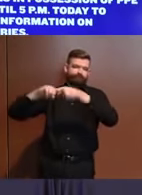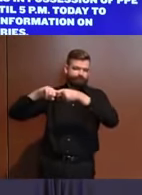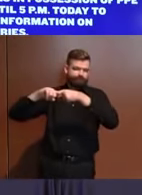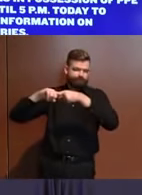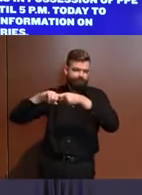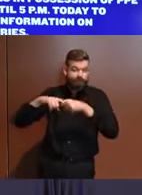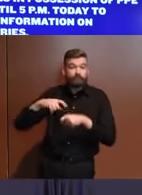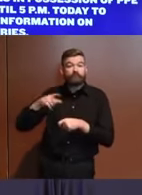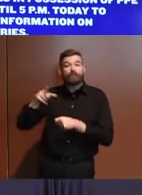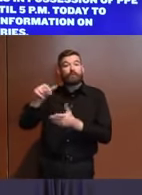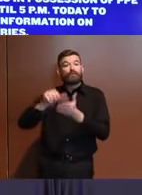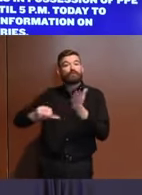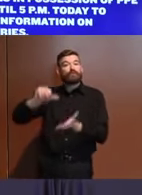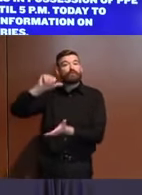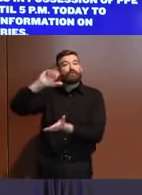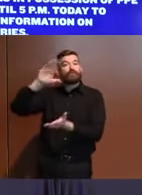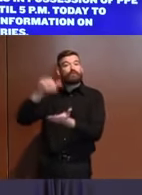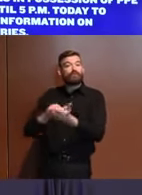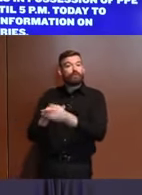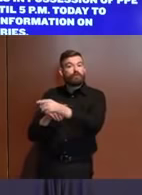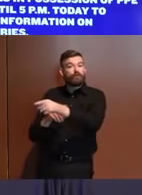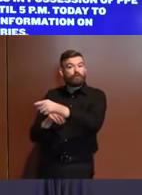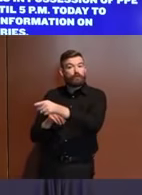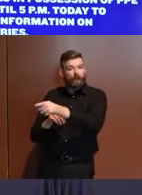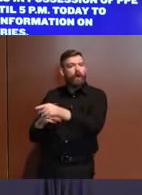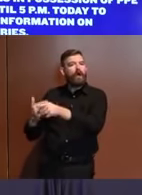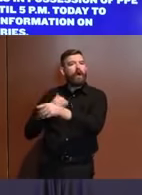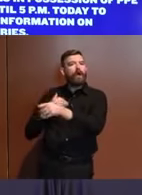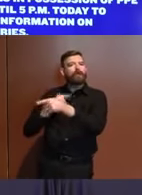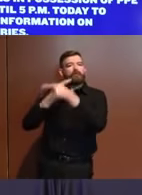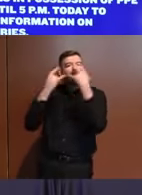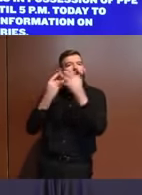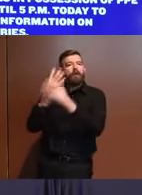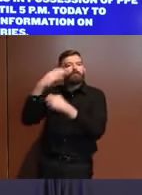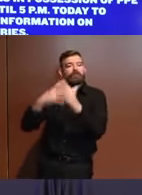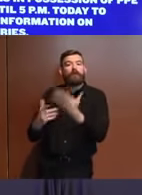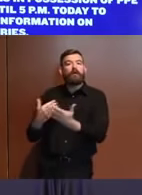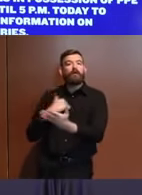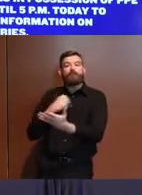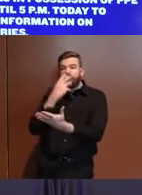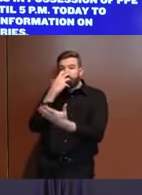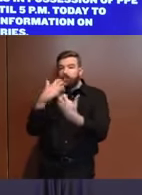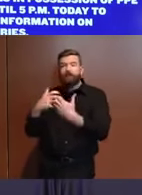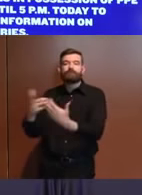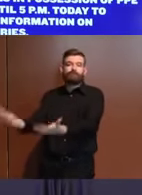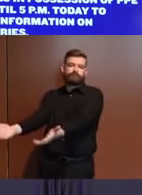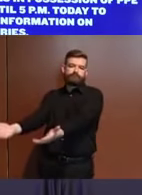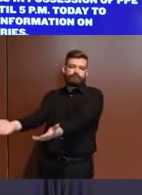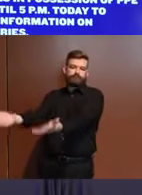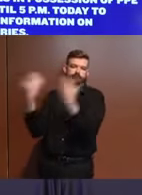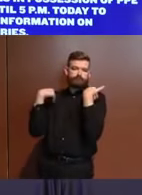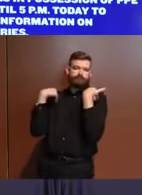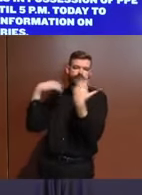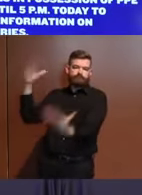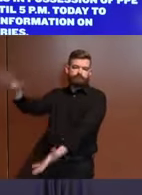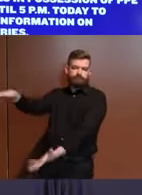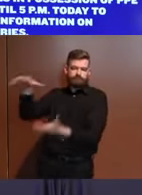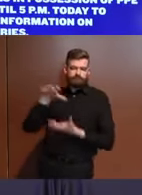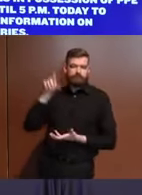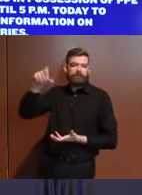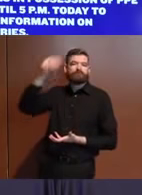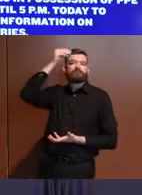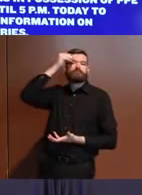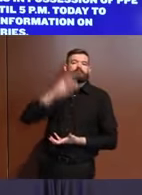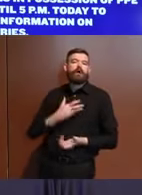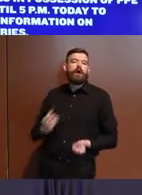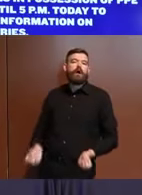those locations, and additionally, there are ventilators. We need all of that to be registered by today. Again, this reporting